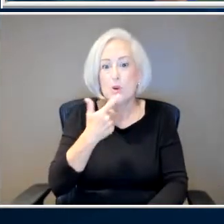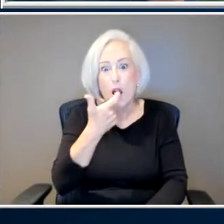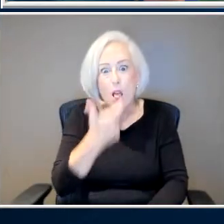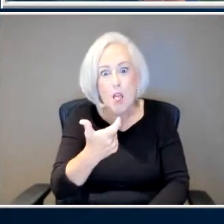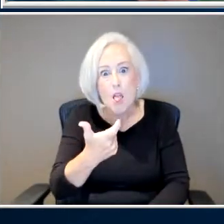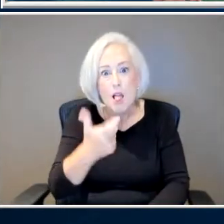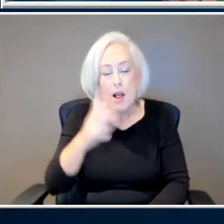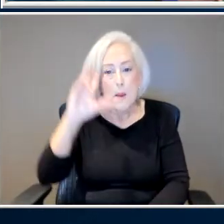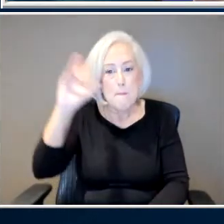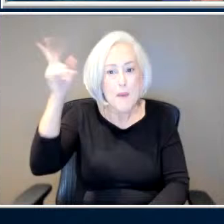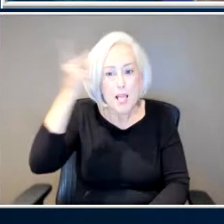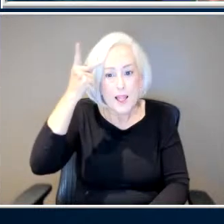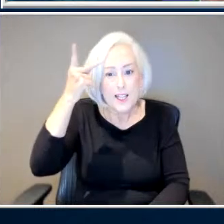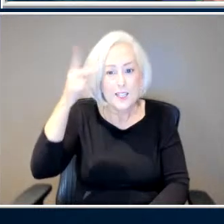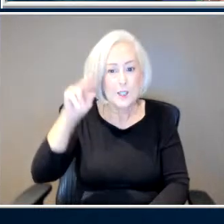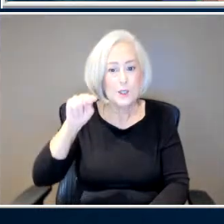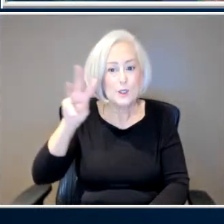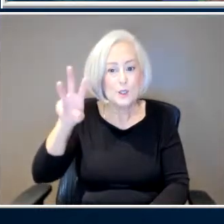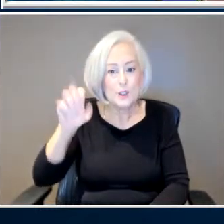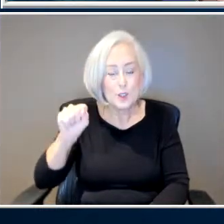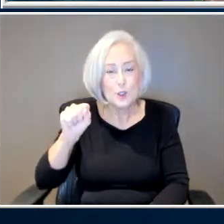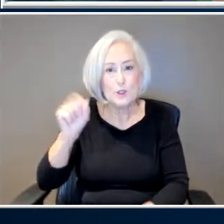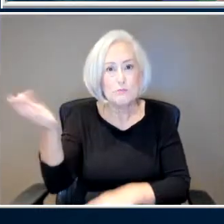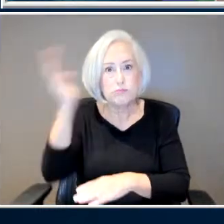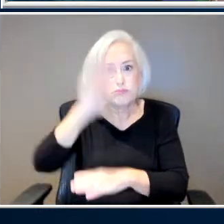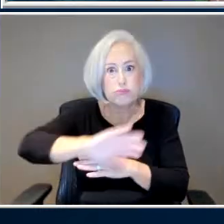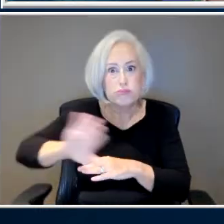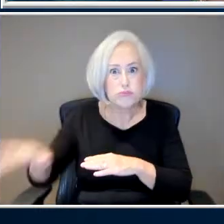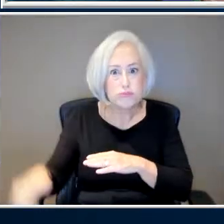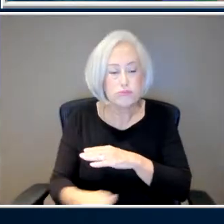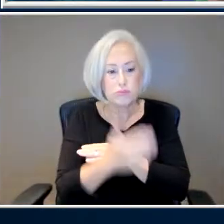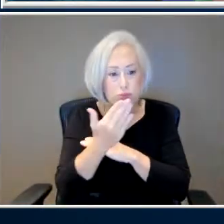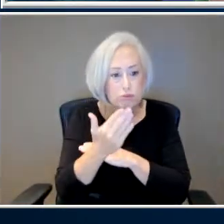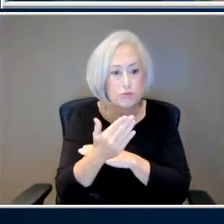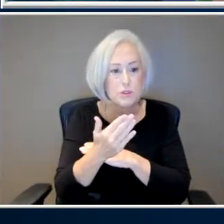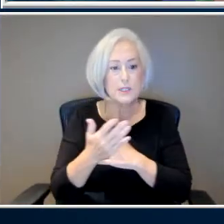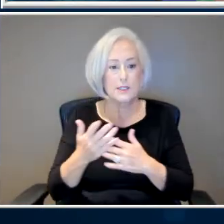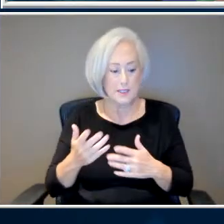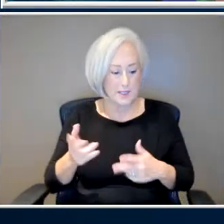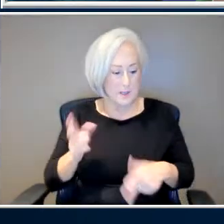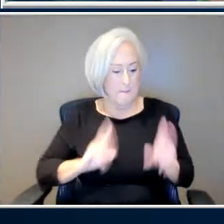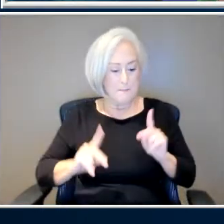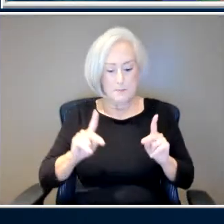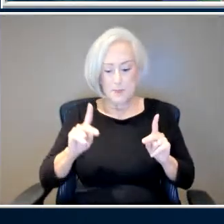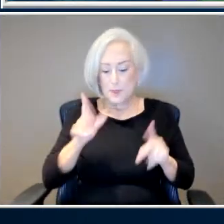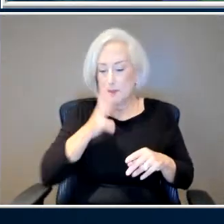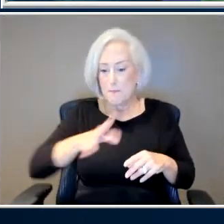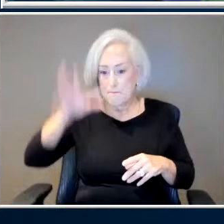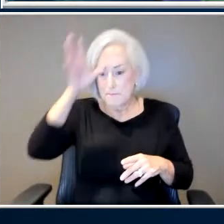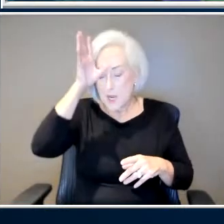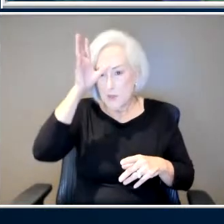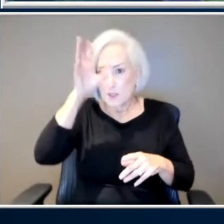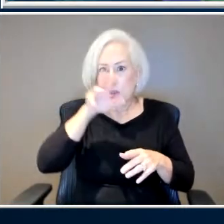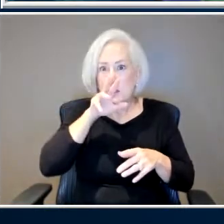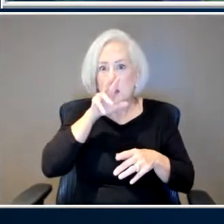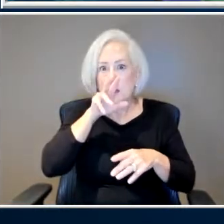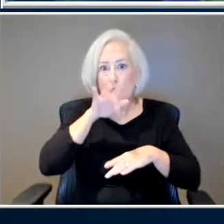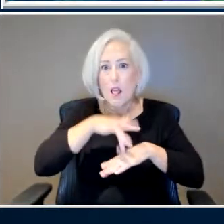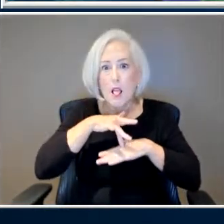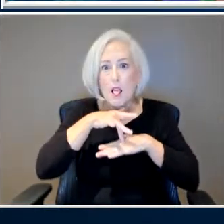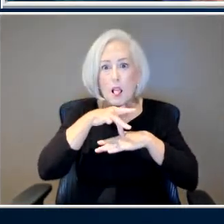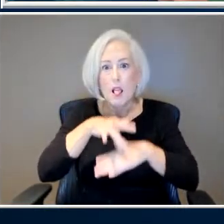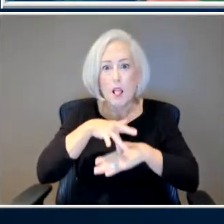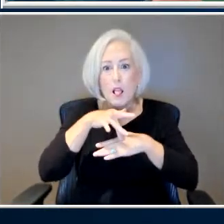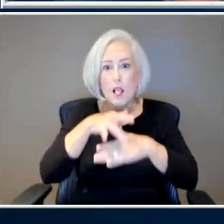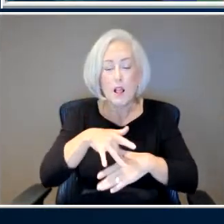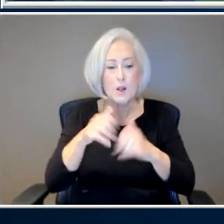like so many people, but everyone's talking about how their parents are just glued to the TV. Can we tell them to turn off the TV and just